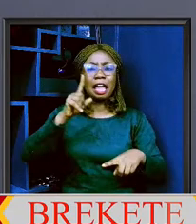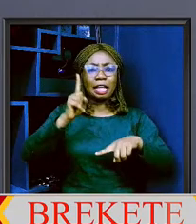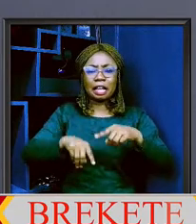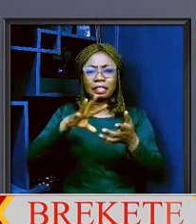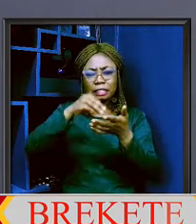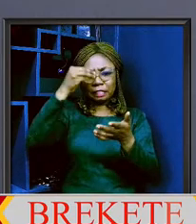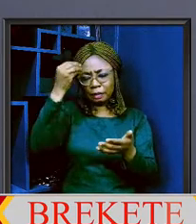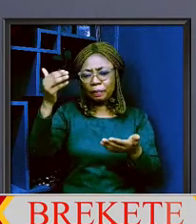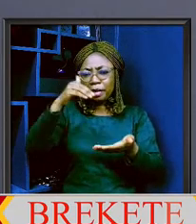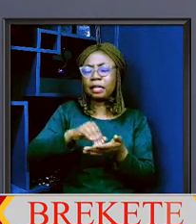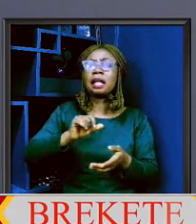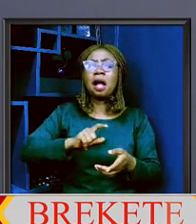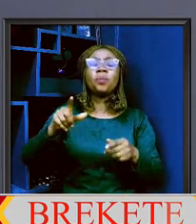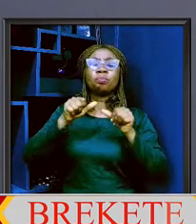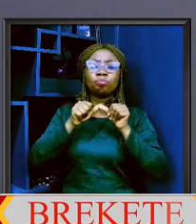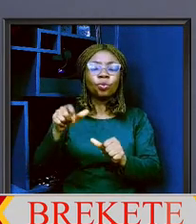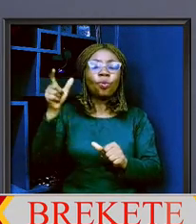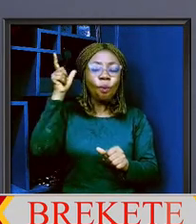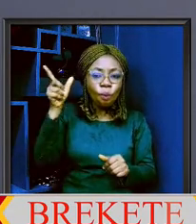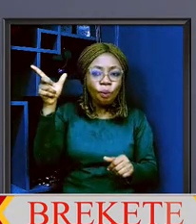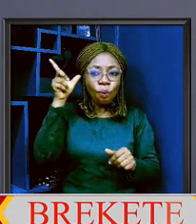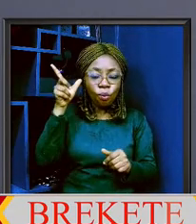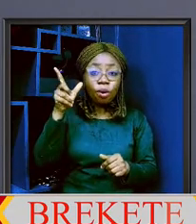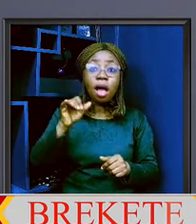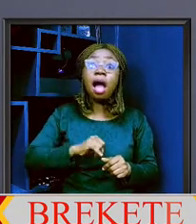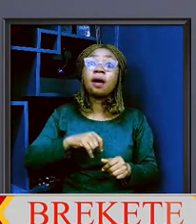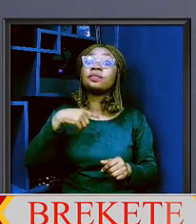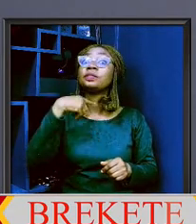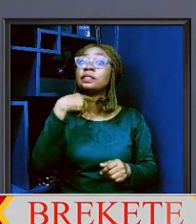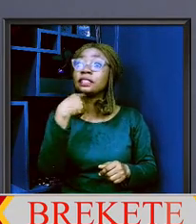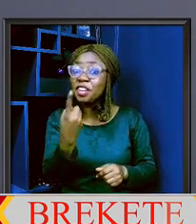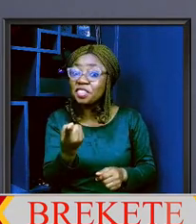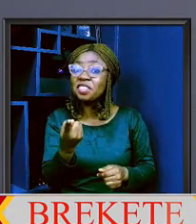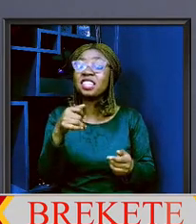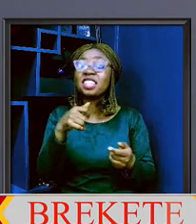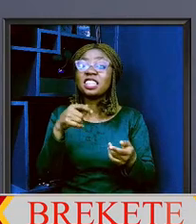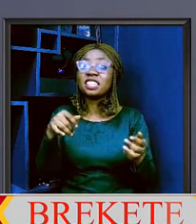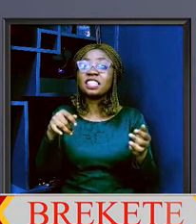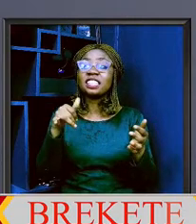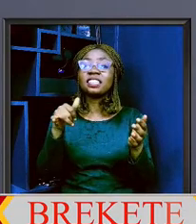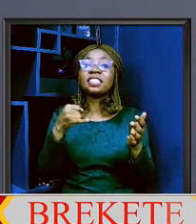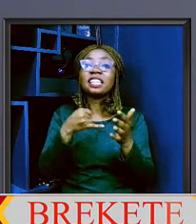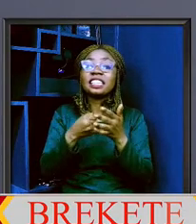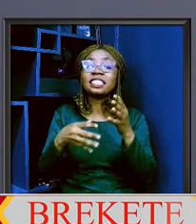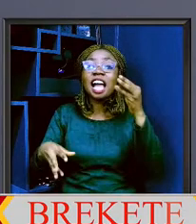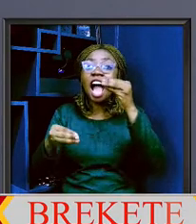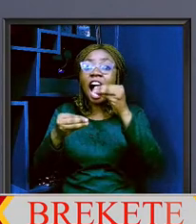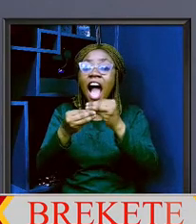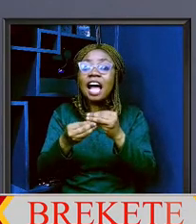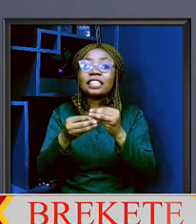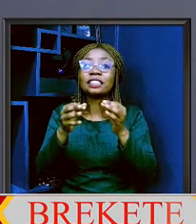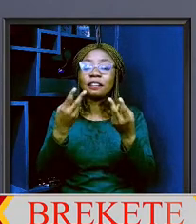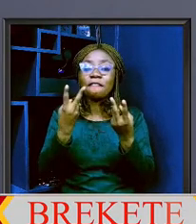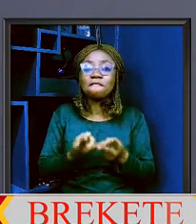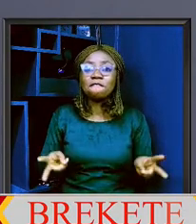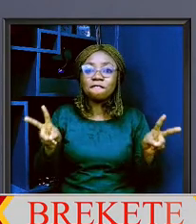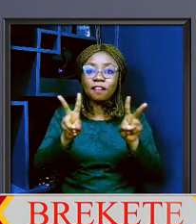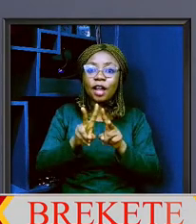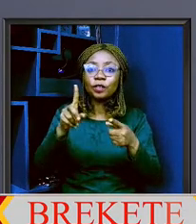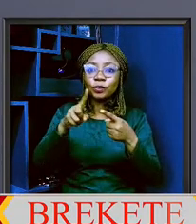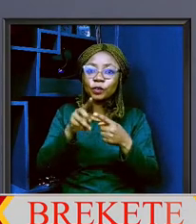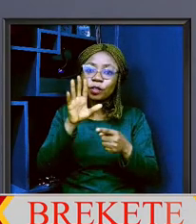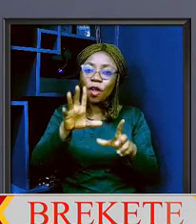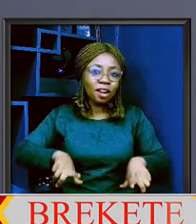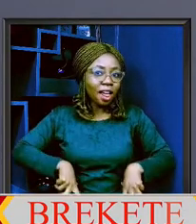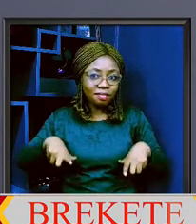time again I don't listen I said now value he they add to your life my brothers my